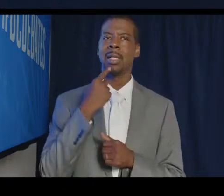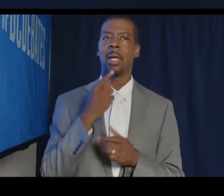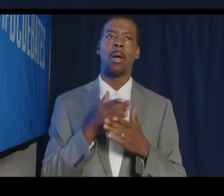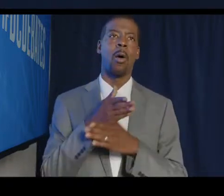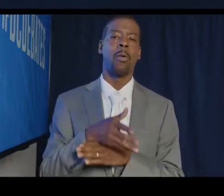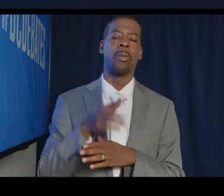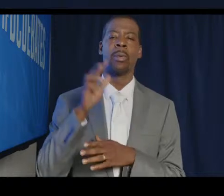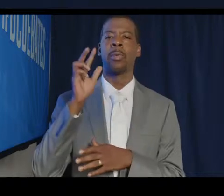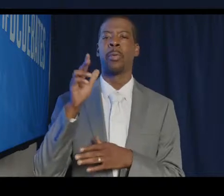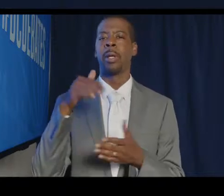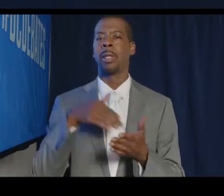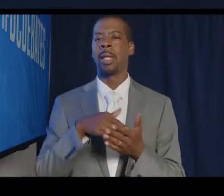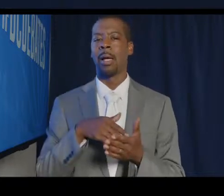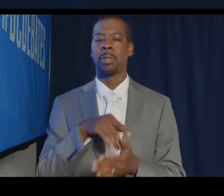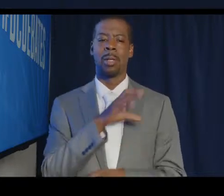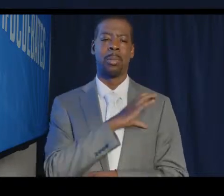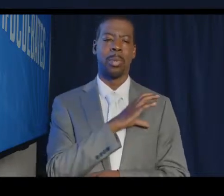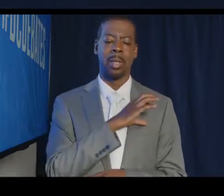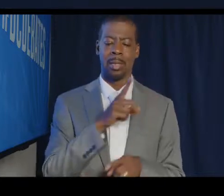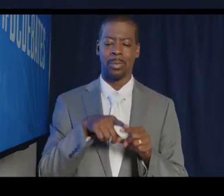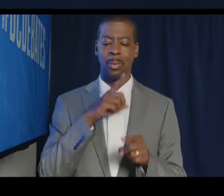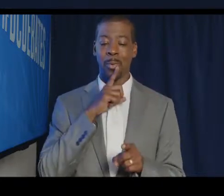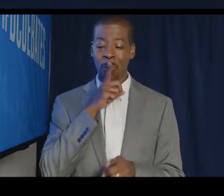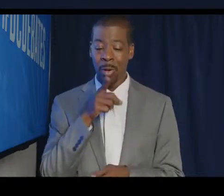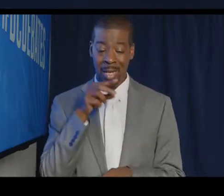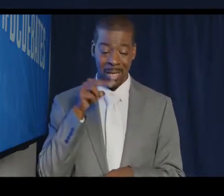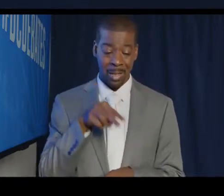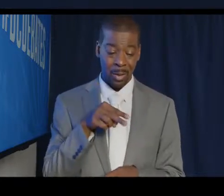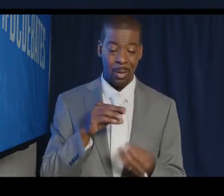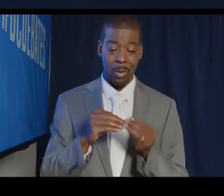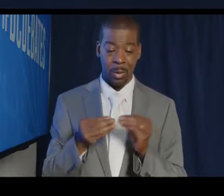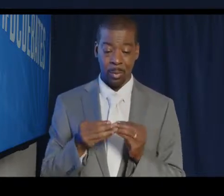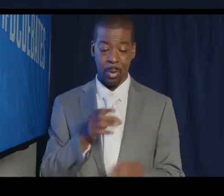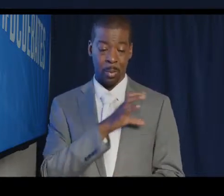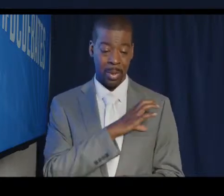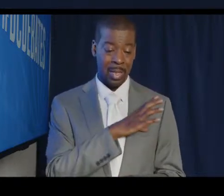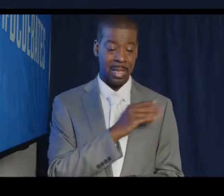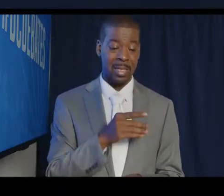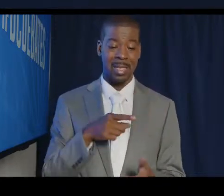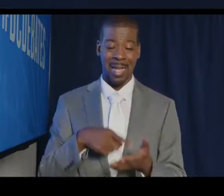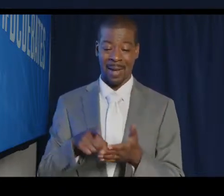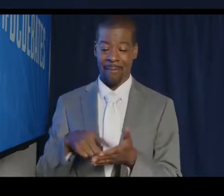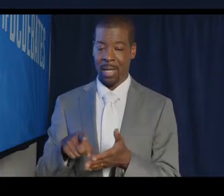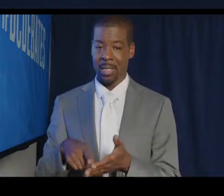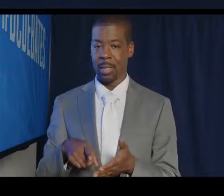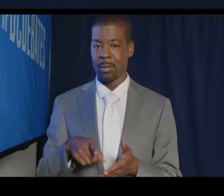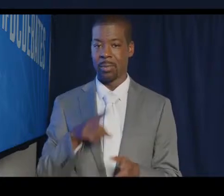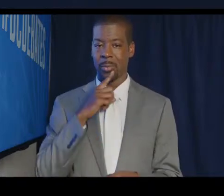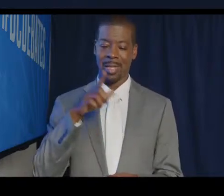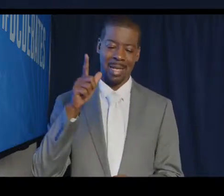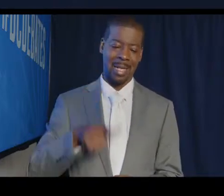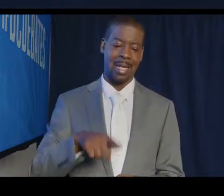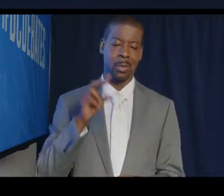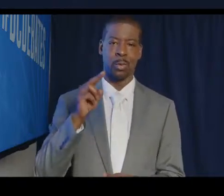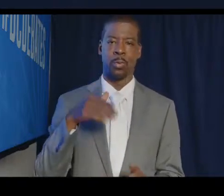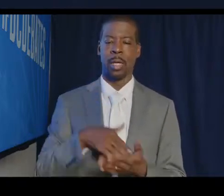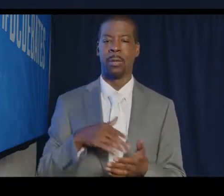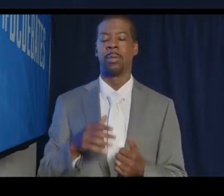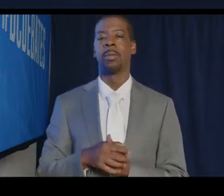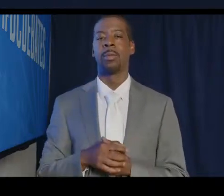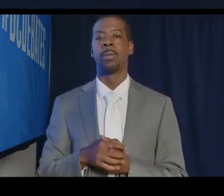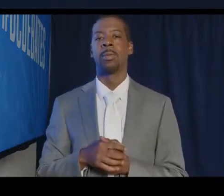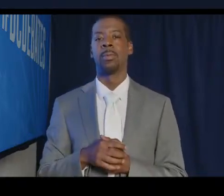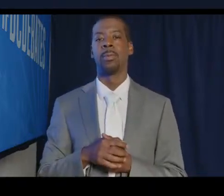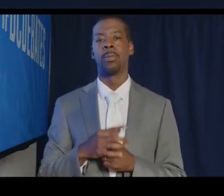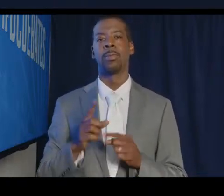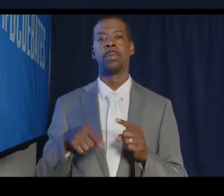3,000 sworn officers, when you actually look at the number of patrol and investigators, we're less than 2,000. And so when I think about what I